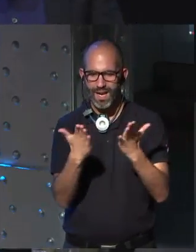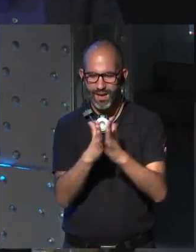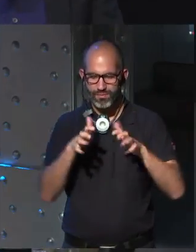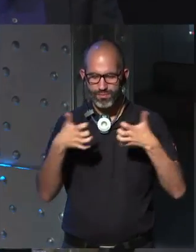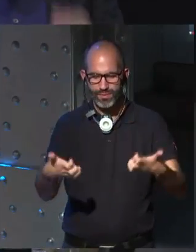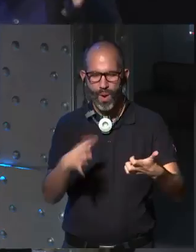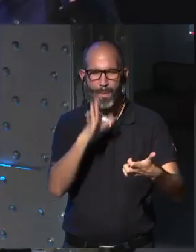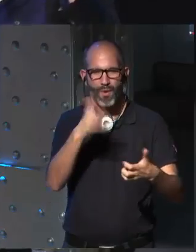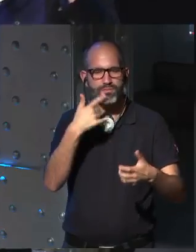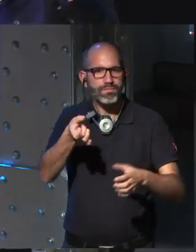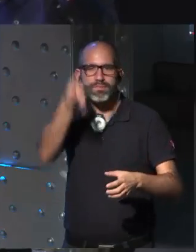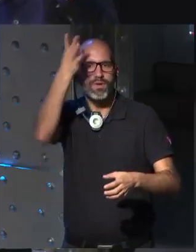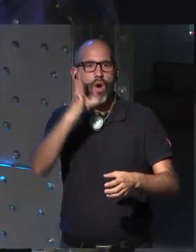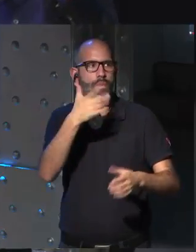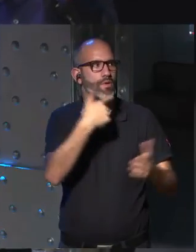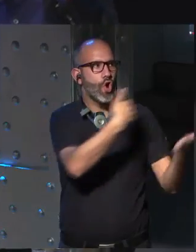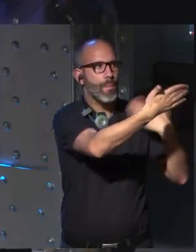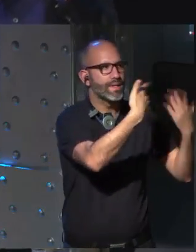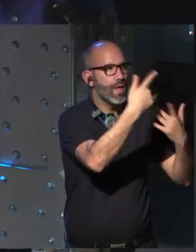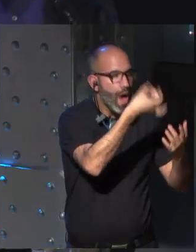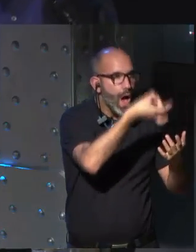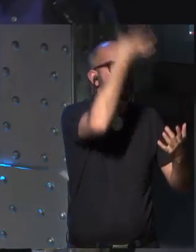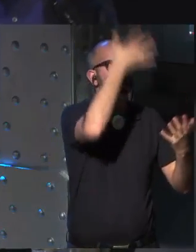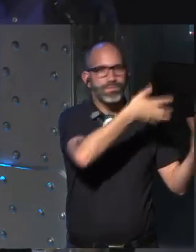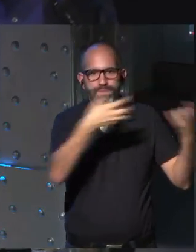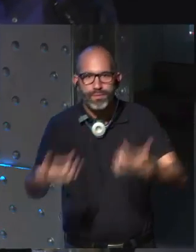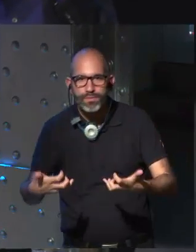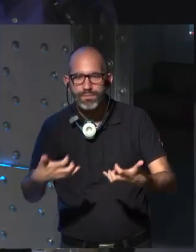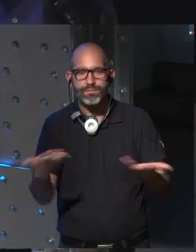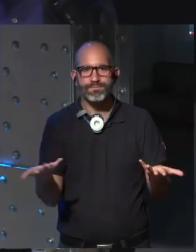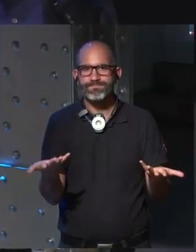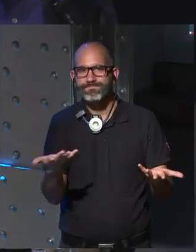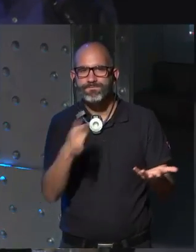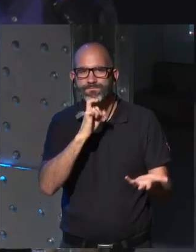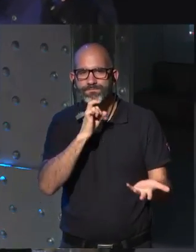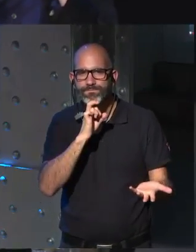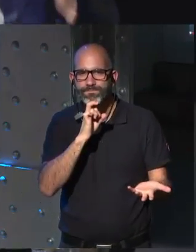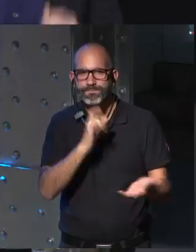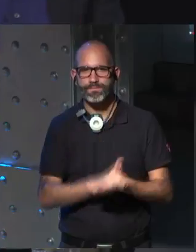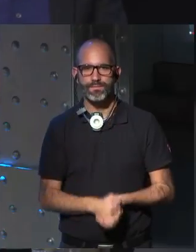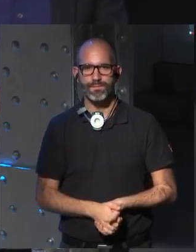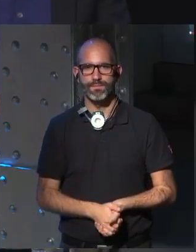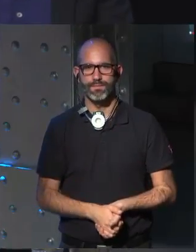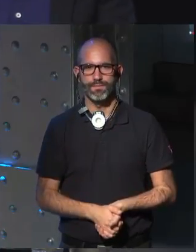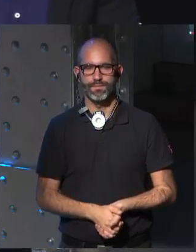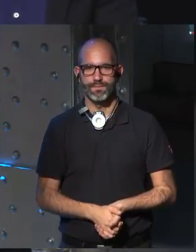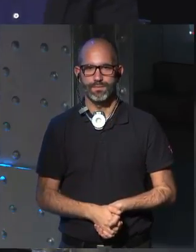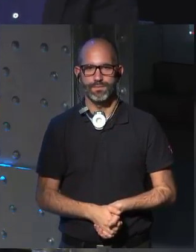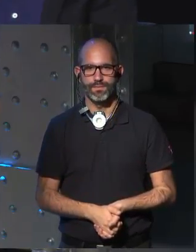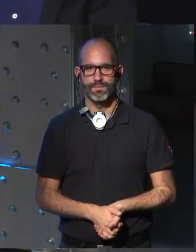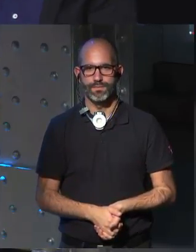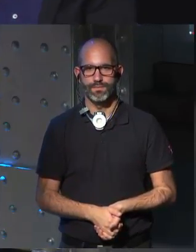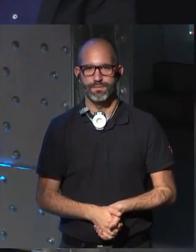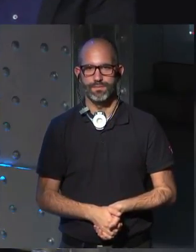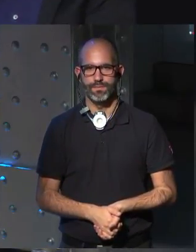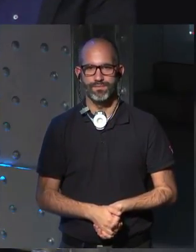that an earlier conversation you had with someone? Because it seems like you had it very clear in your mind. You know, I honestly don't